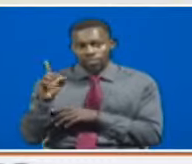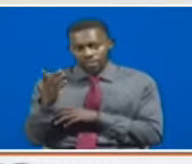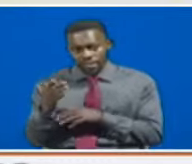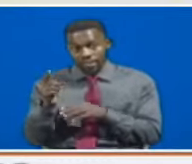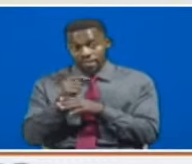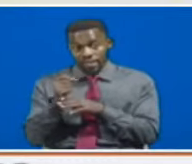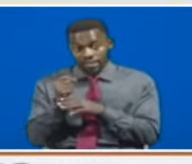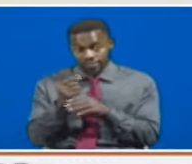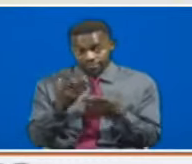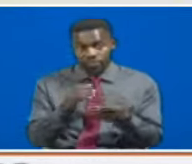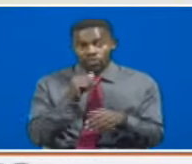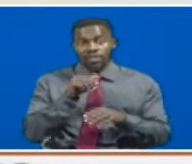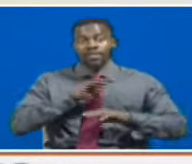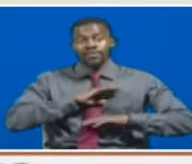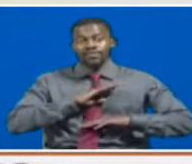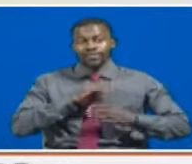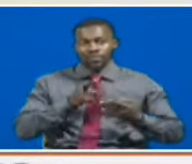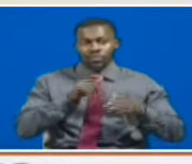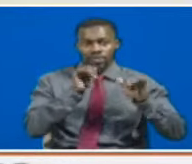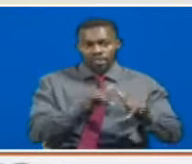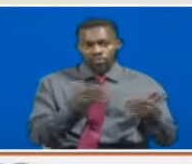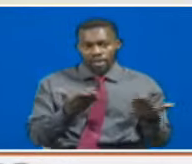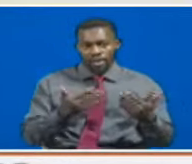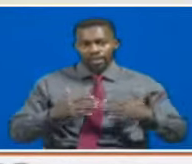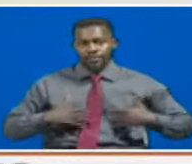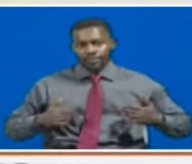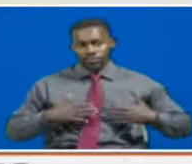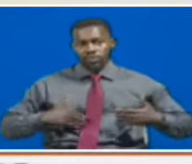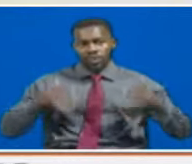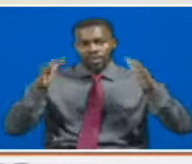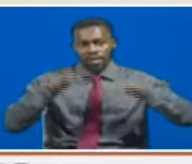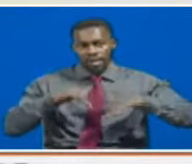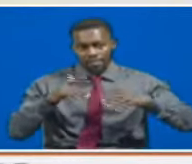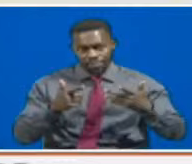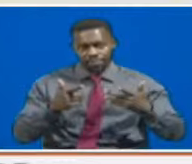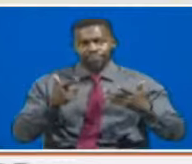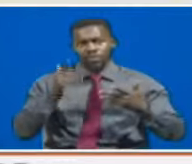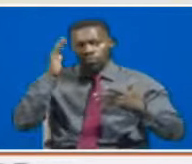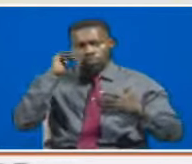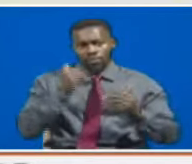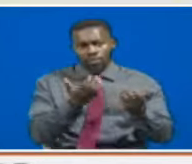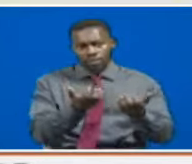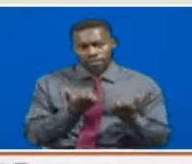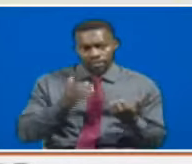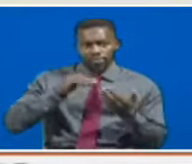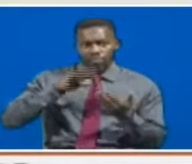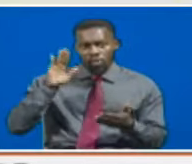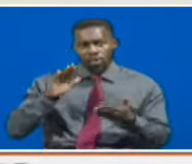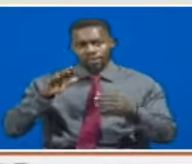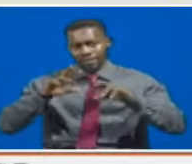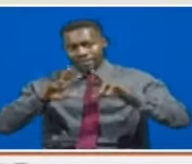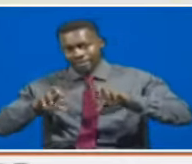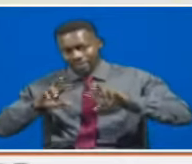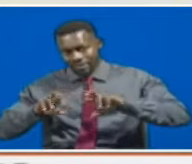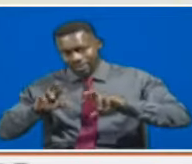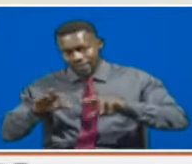training, they are not enough to stay in the refugee camp and they make research because they need more other co-researchers that